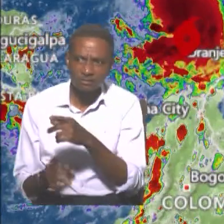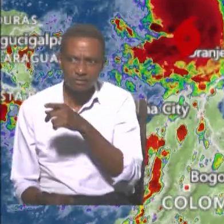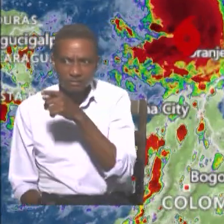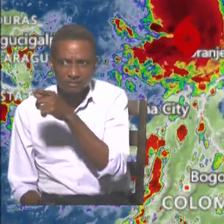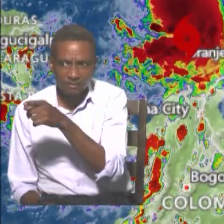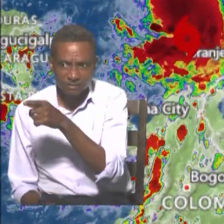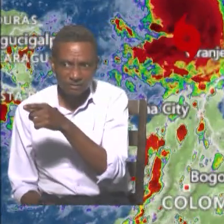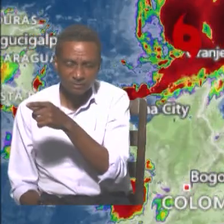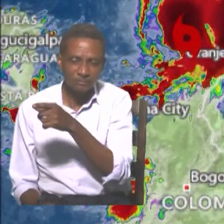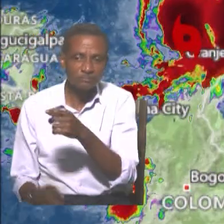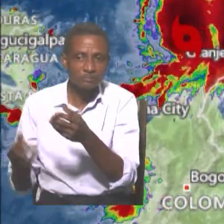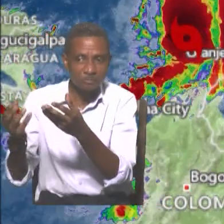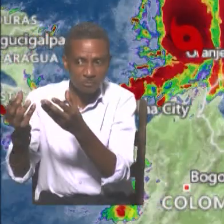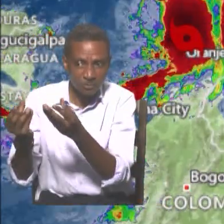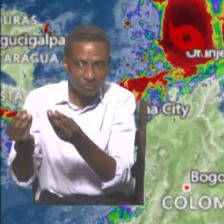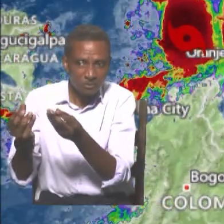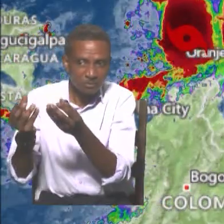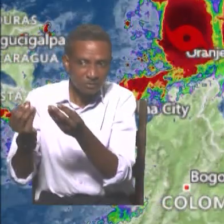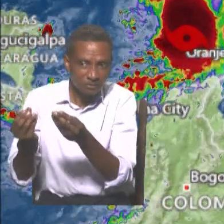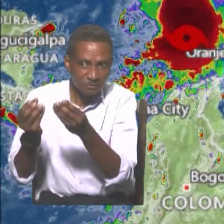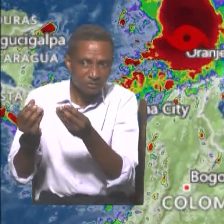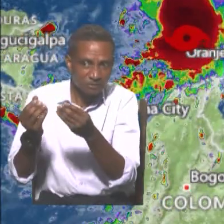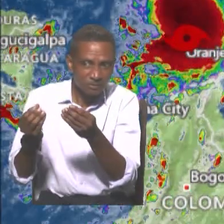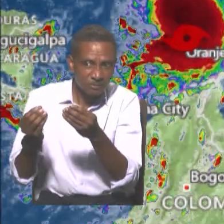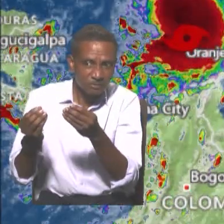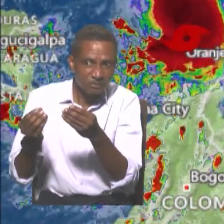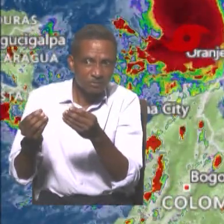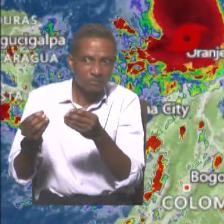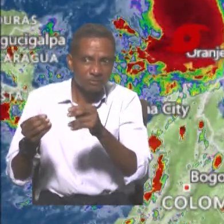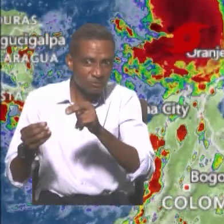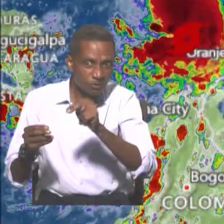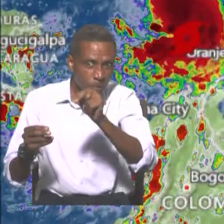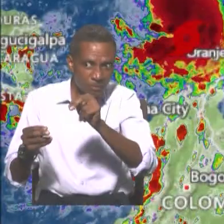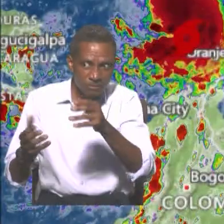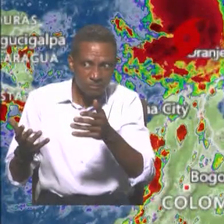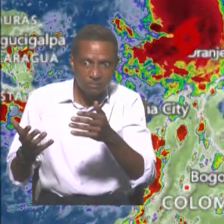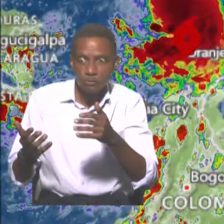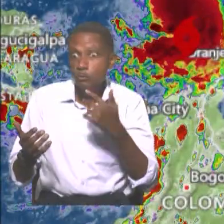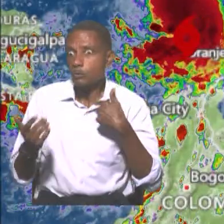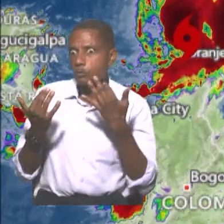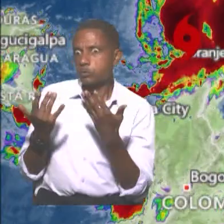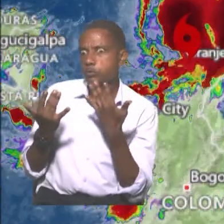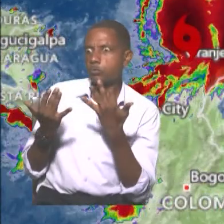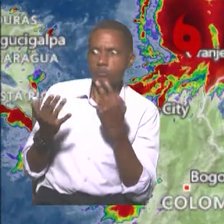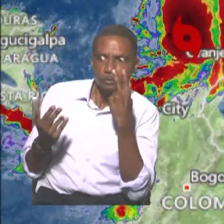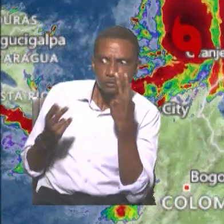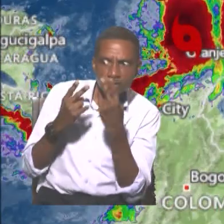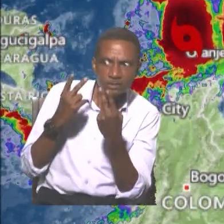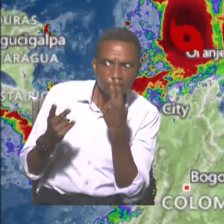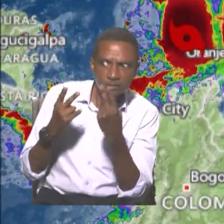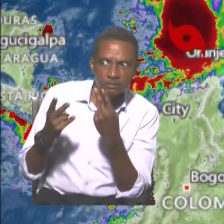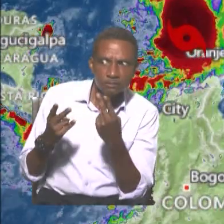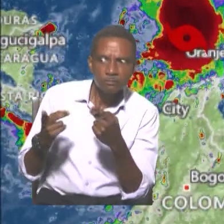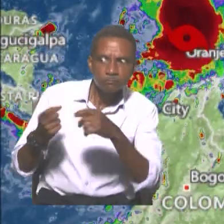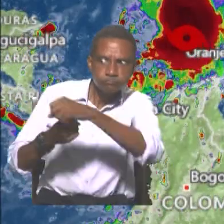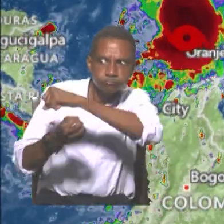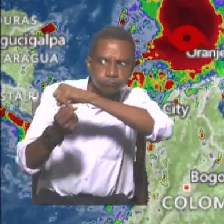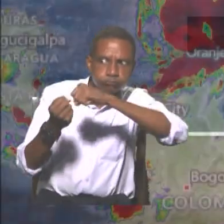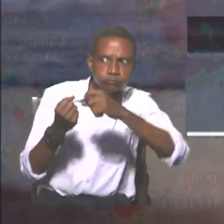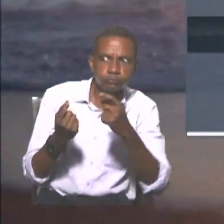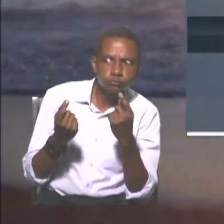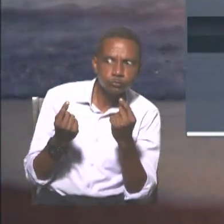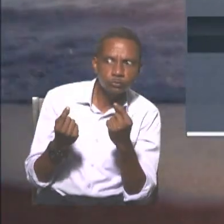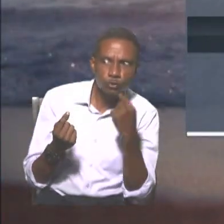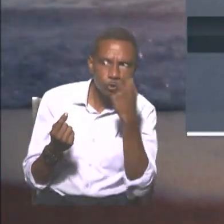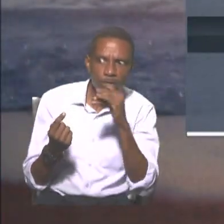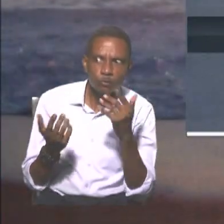northward, limiting the wave strength. So we are keeping an eye on what Melissa does in the coming days and how that will affect this tropical wave. Now, looking ahead